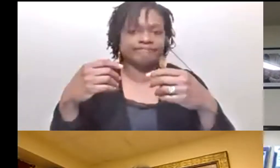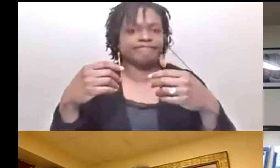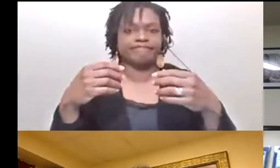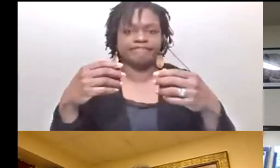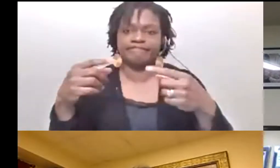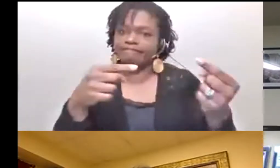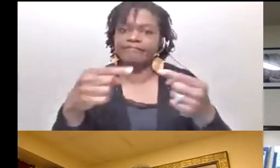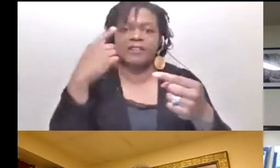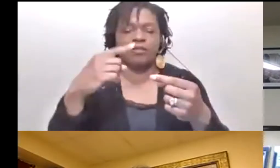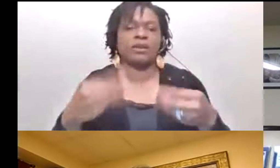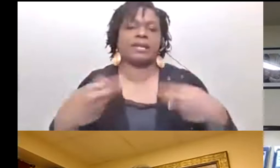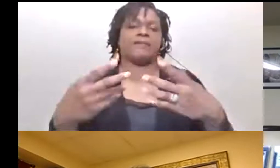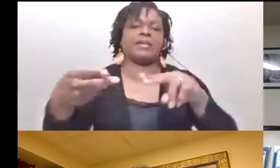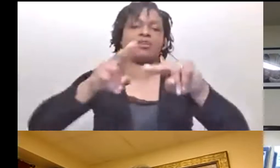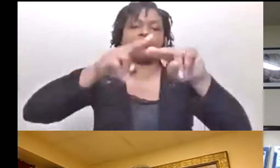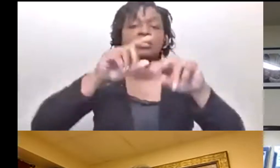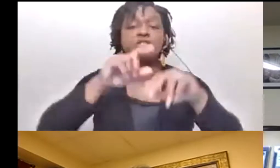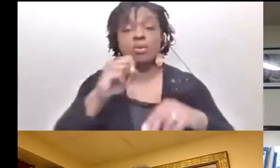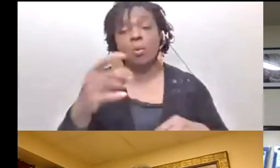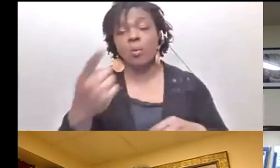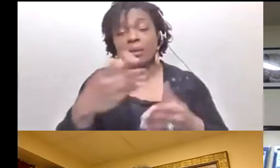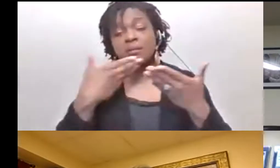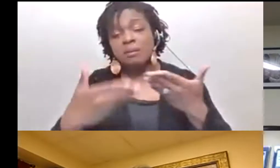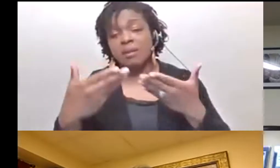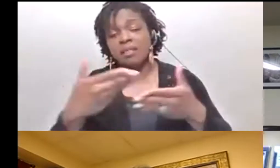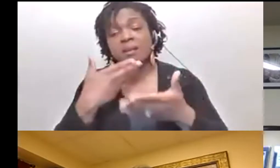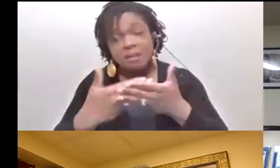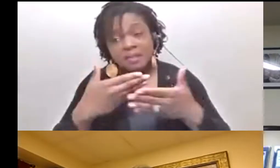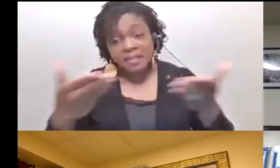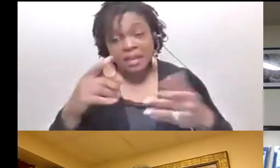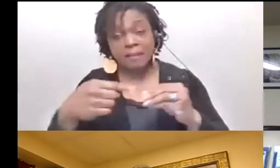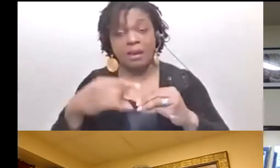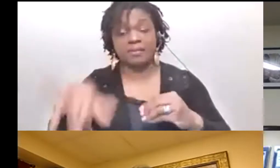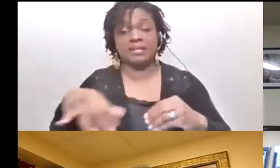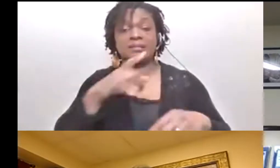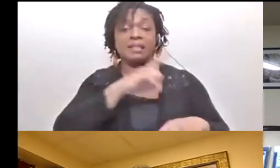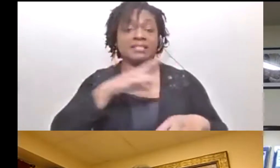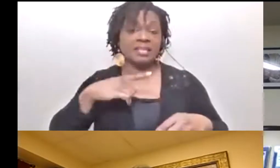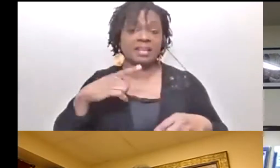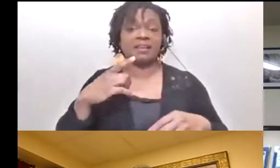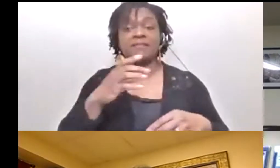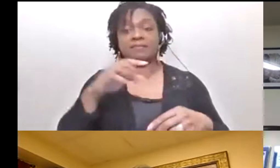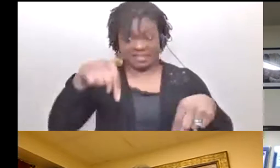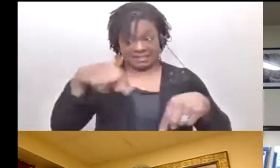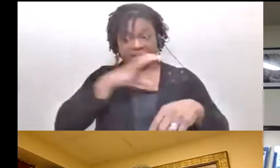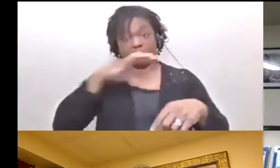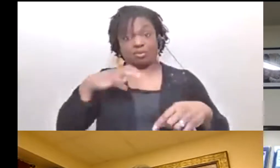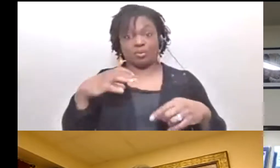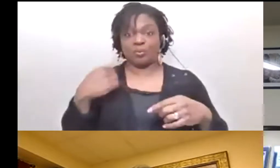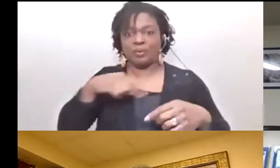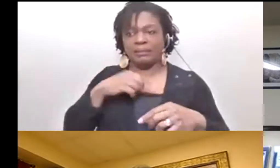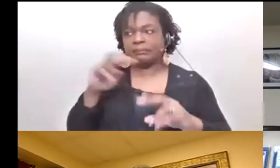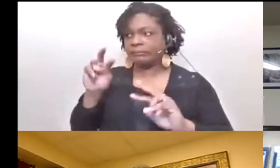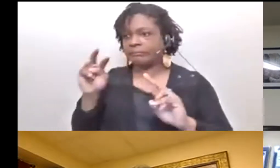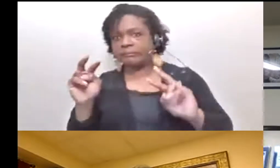one of the great things about this legislative council is that we get to hear all sides of the spectrum. And again, our co-chairs Chris